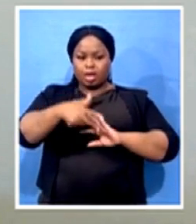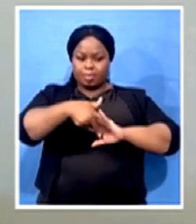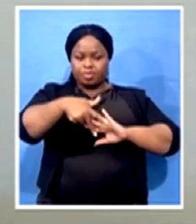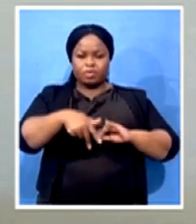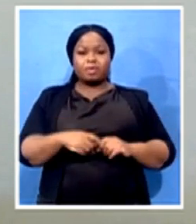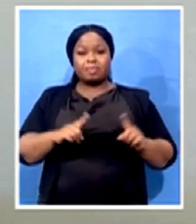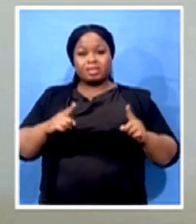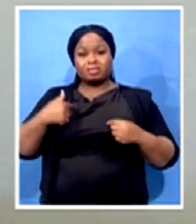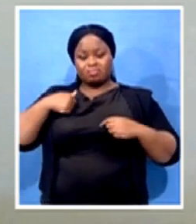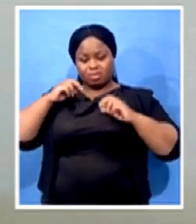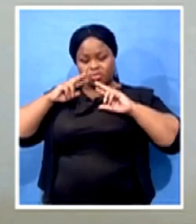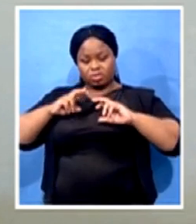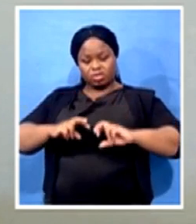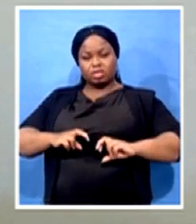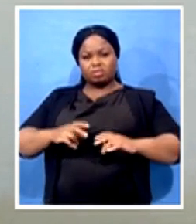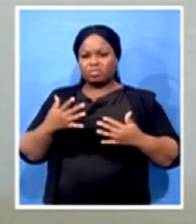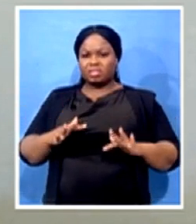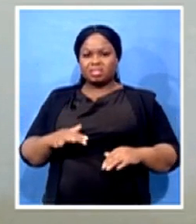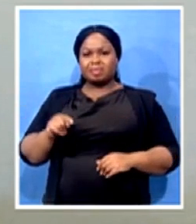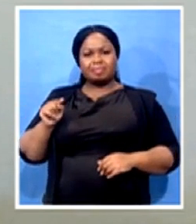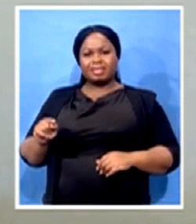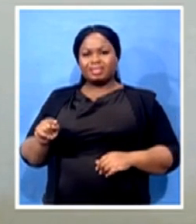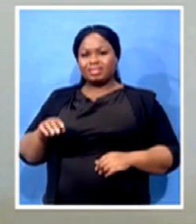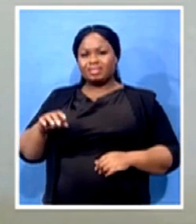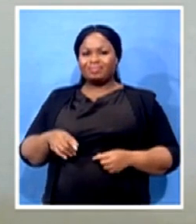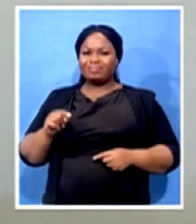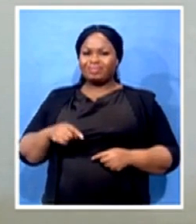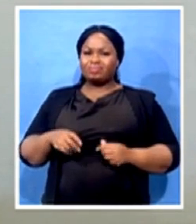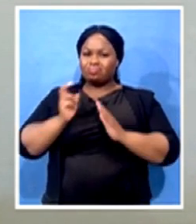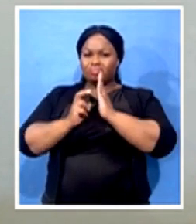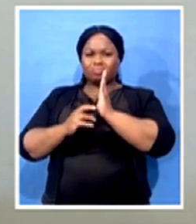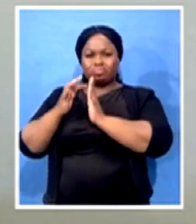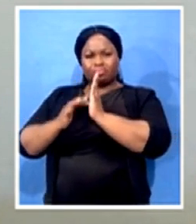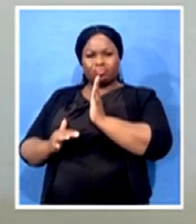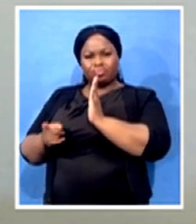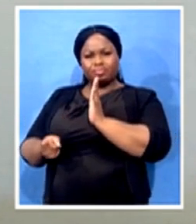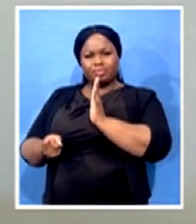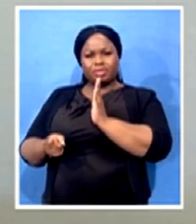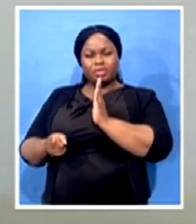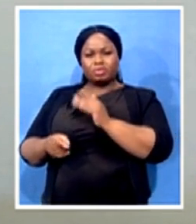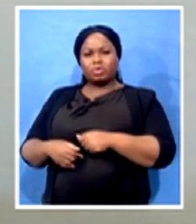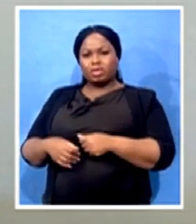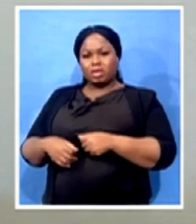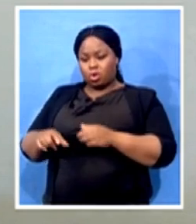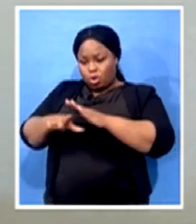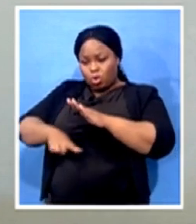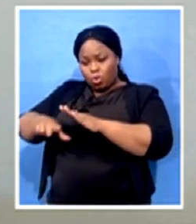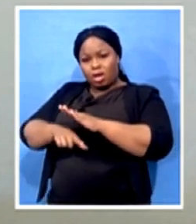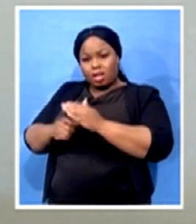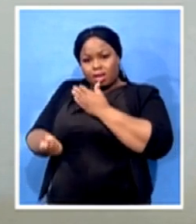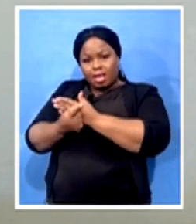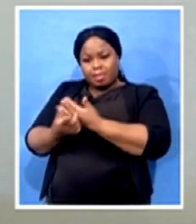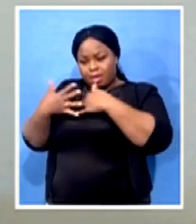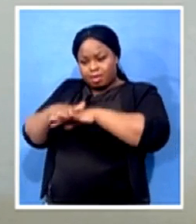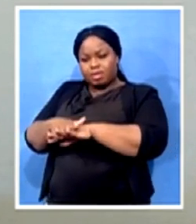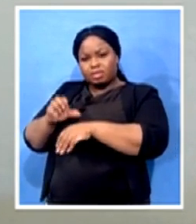not appear that such protocol has been domesticated in the South African laws. In other words, it does